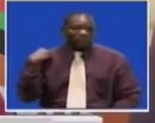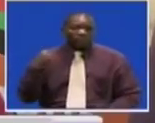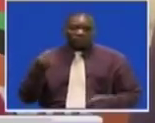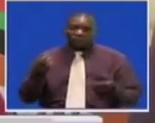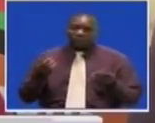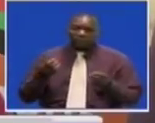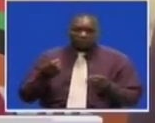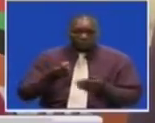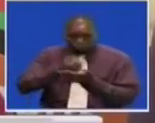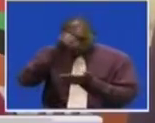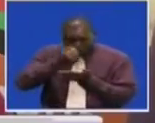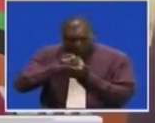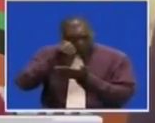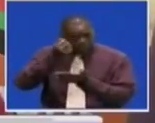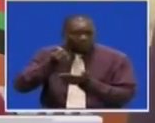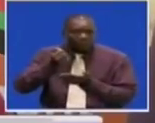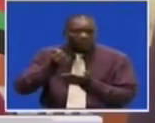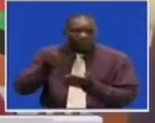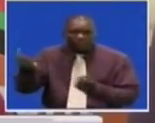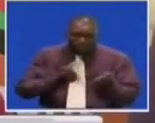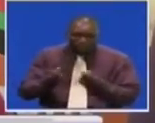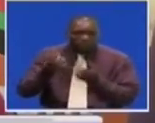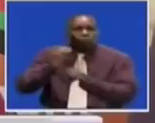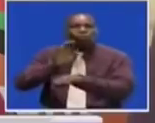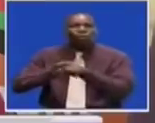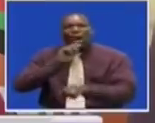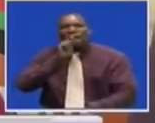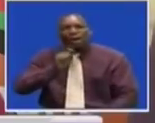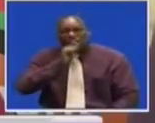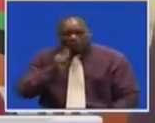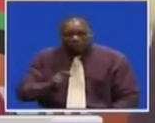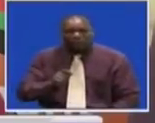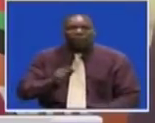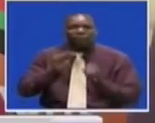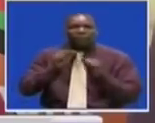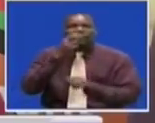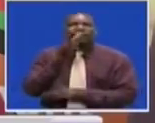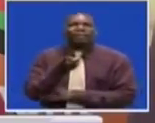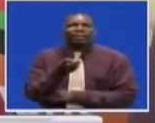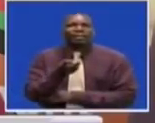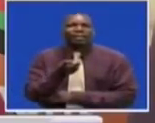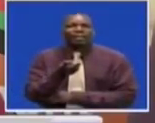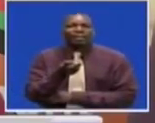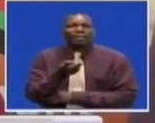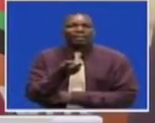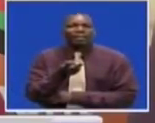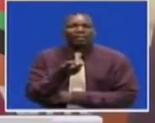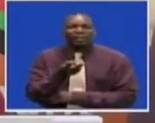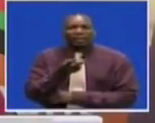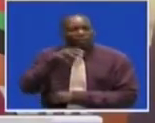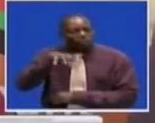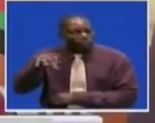in my office like that, I would like to invite you members of the press so that you see how these children